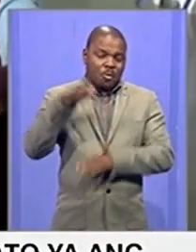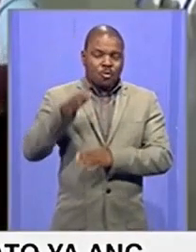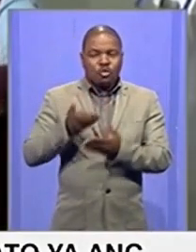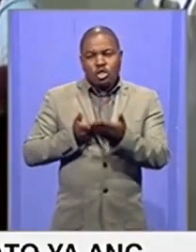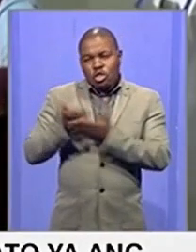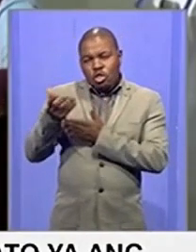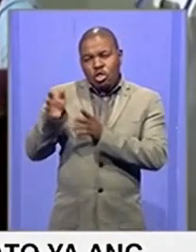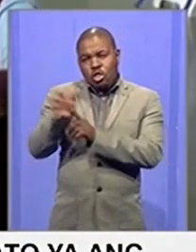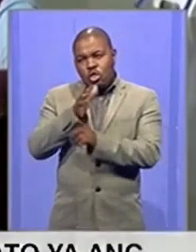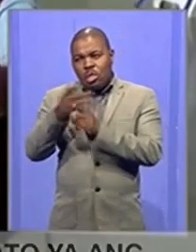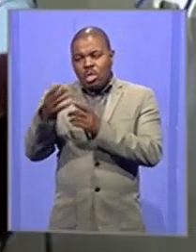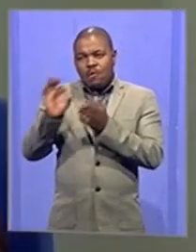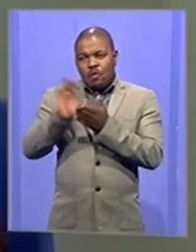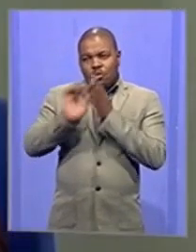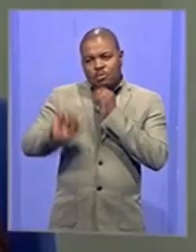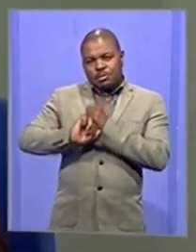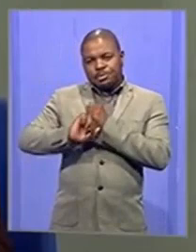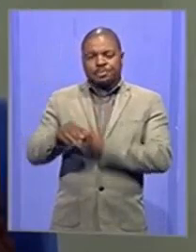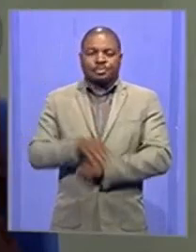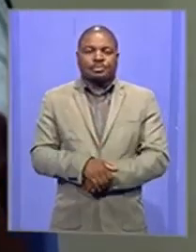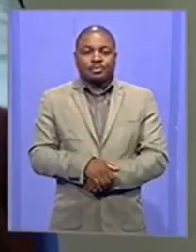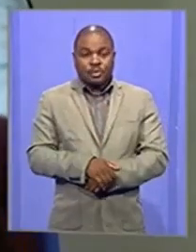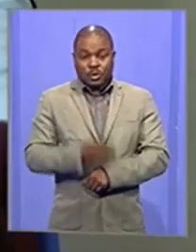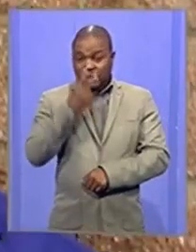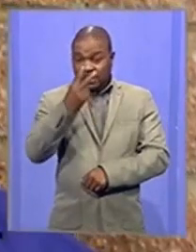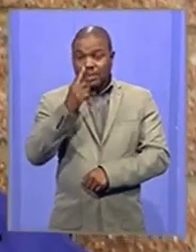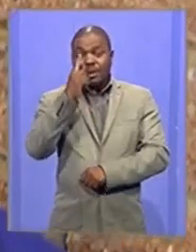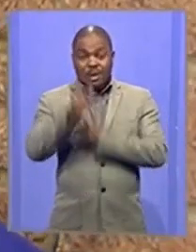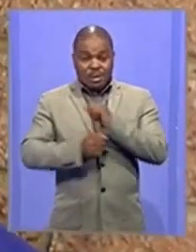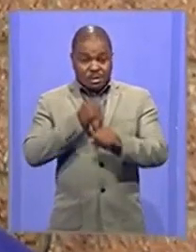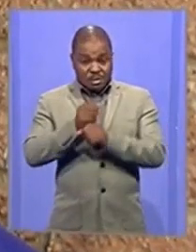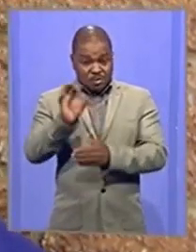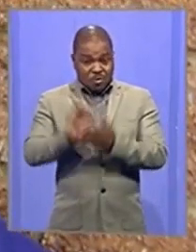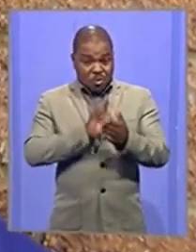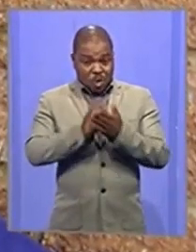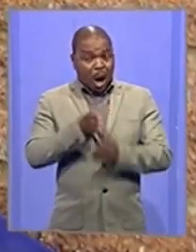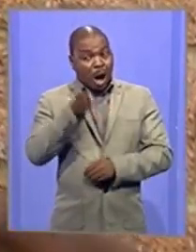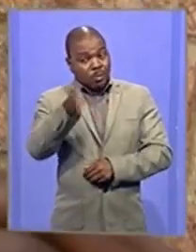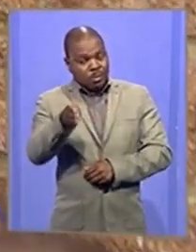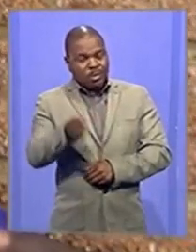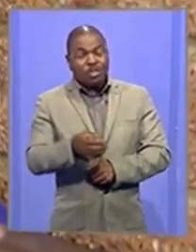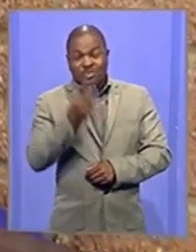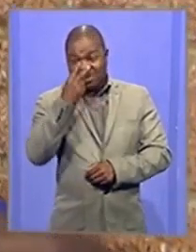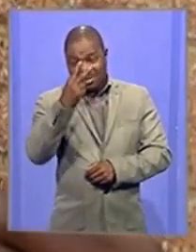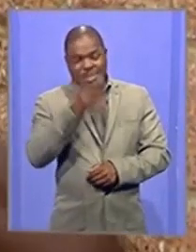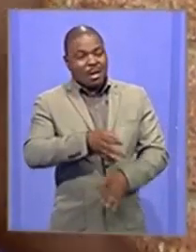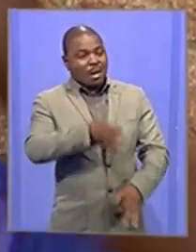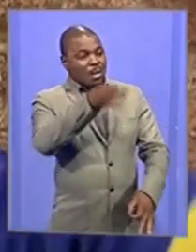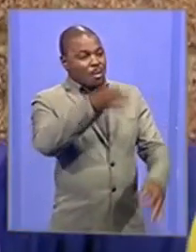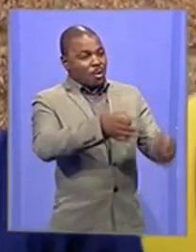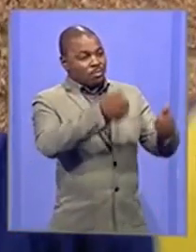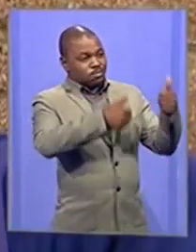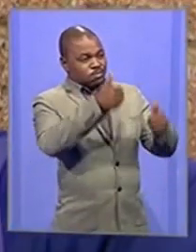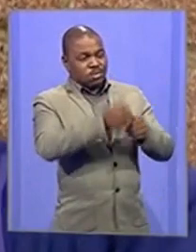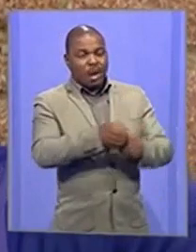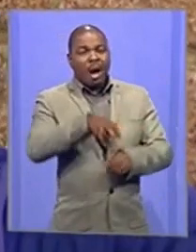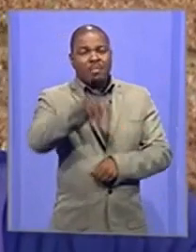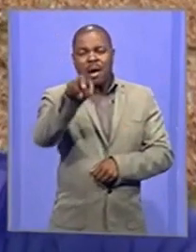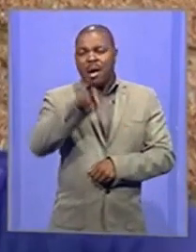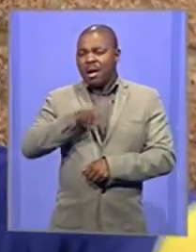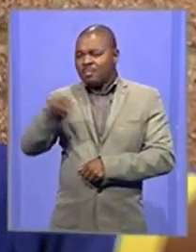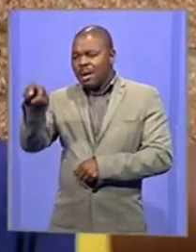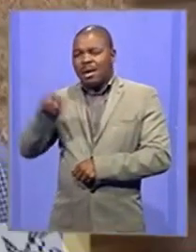baagi gore ba ba voutele. A tlo bona next year ya go di voting. O tlo bona di politician ka fela ba tlo tsamaya mo ba dula